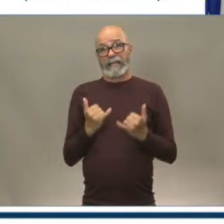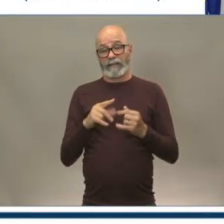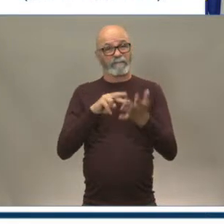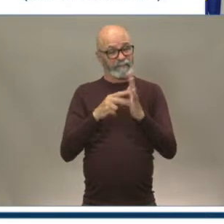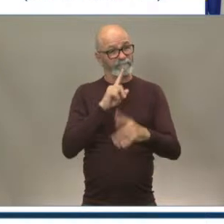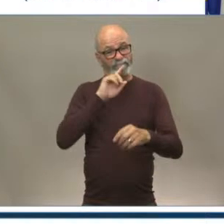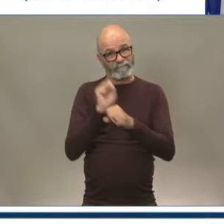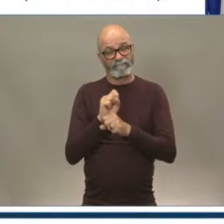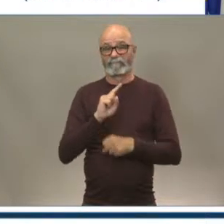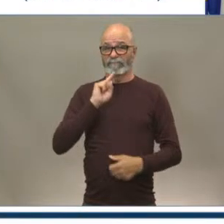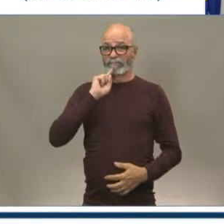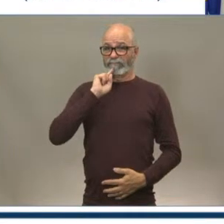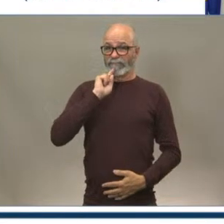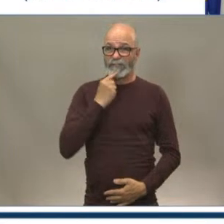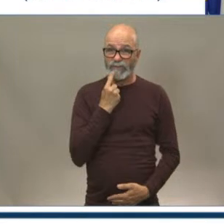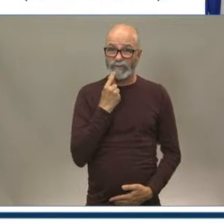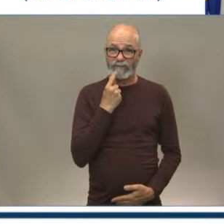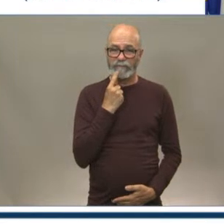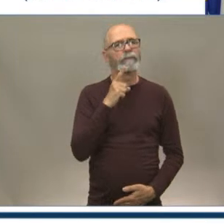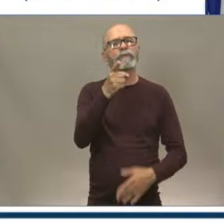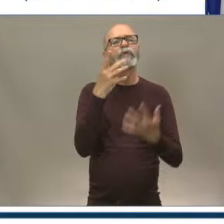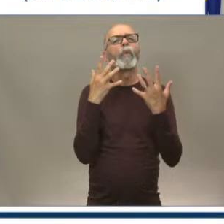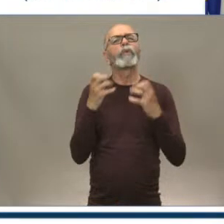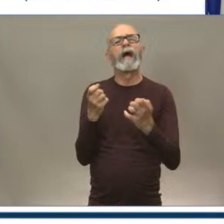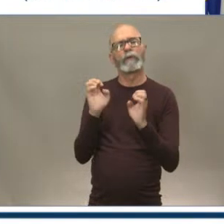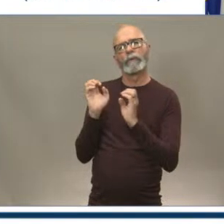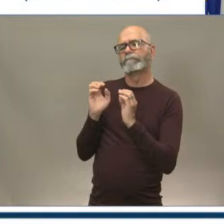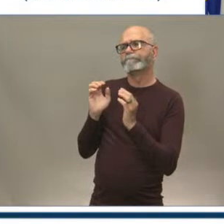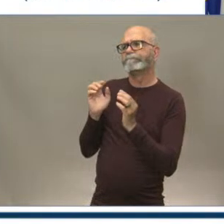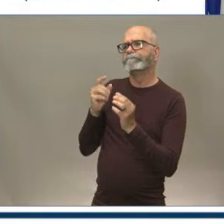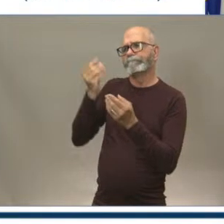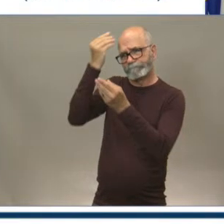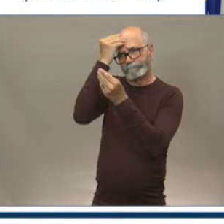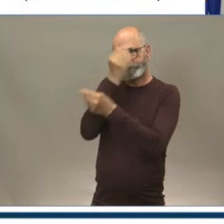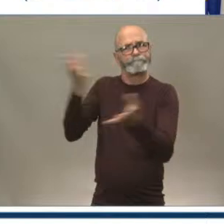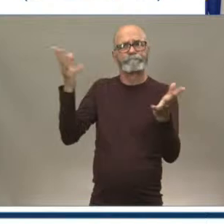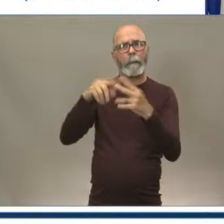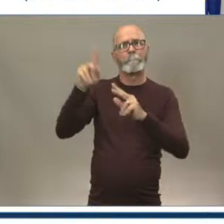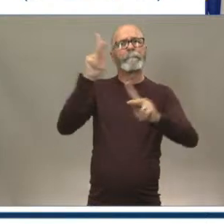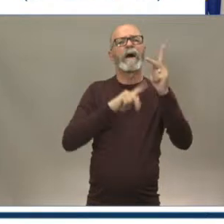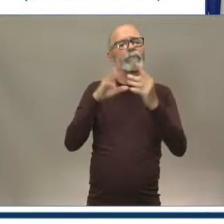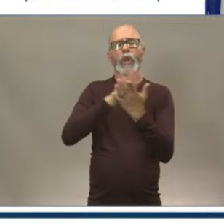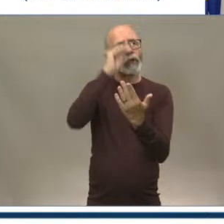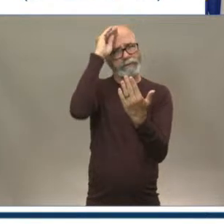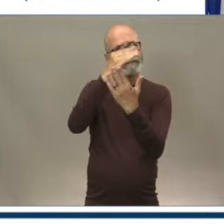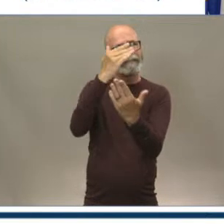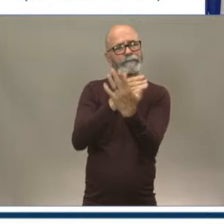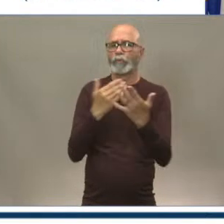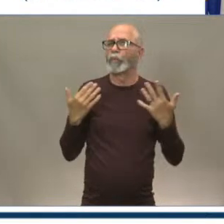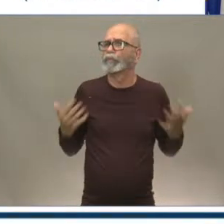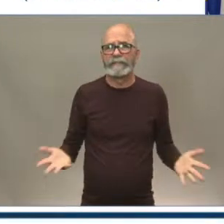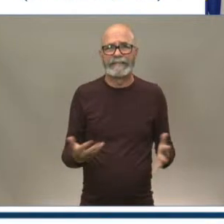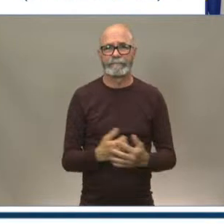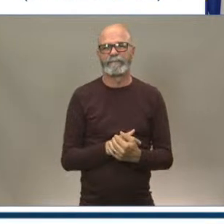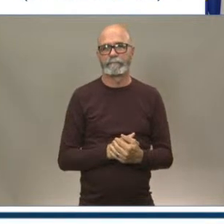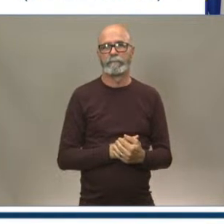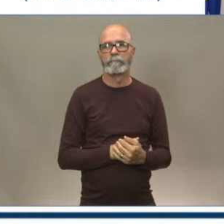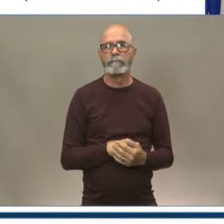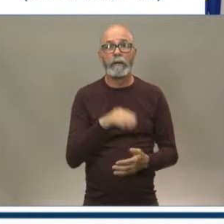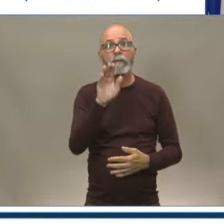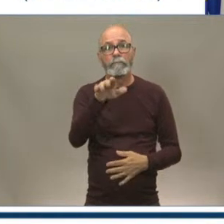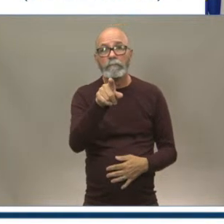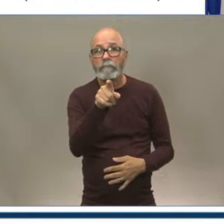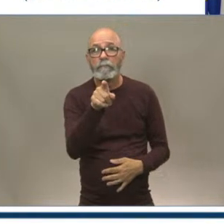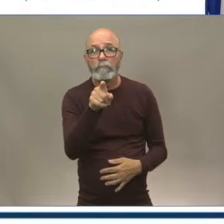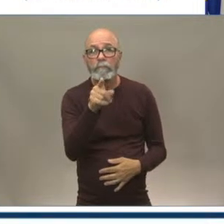Nova Scotians to take away from today's briefing? So I'll be sure, take it seriously. And